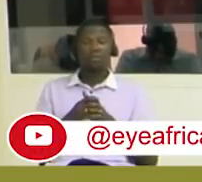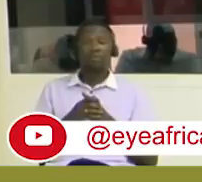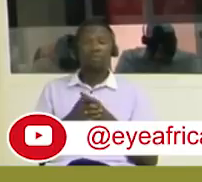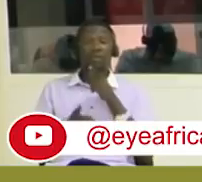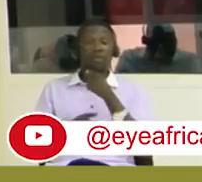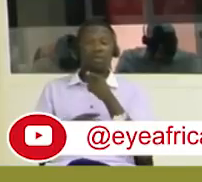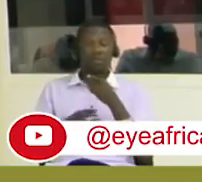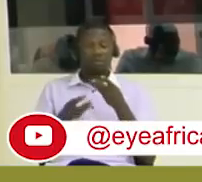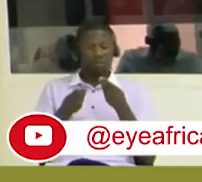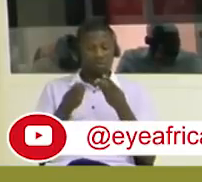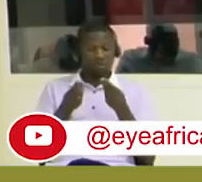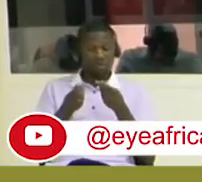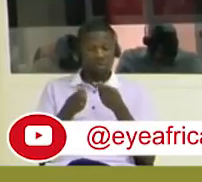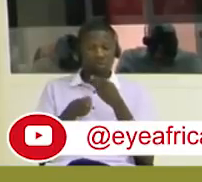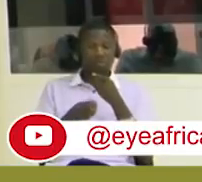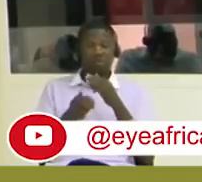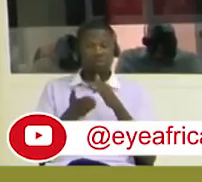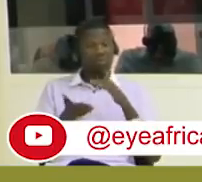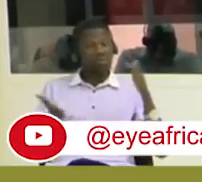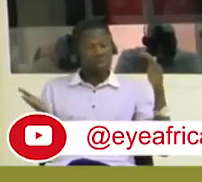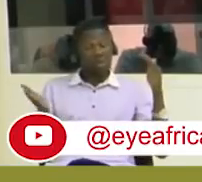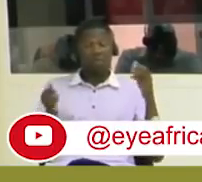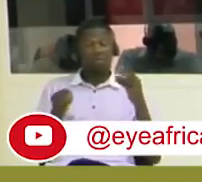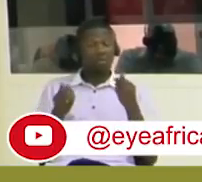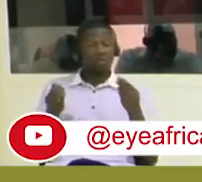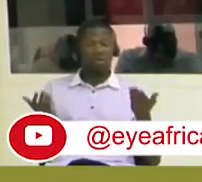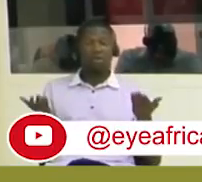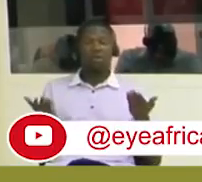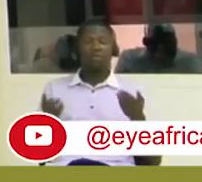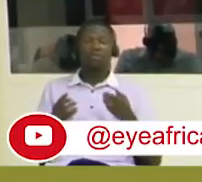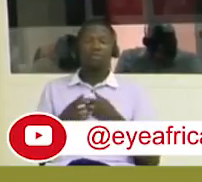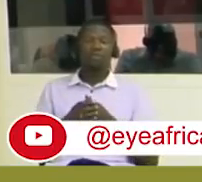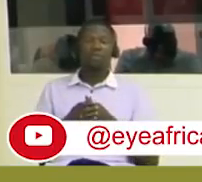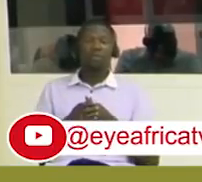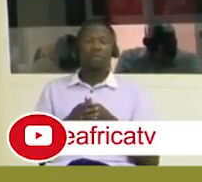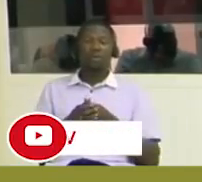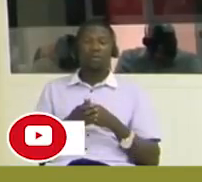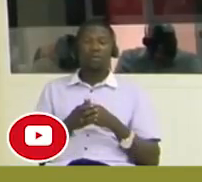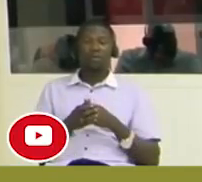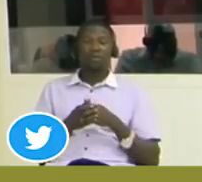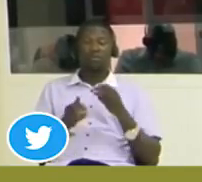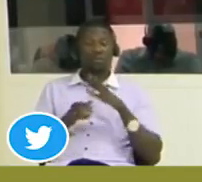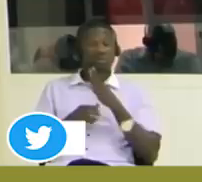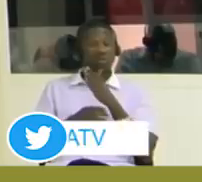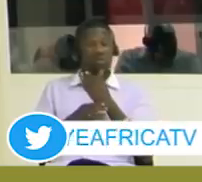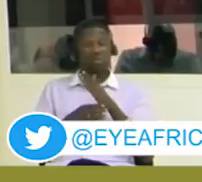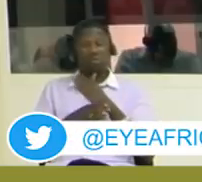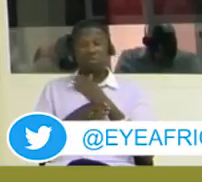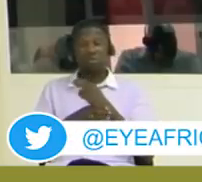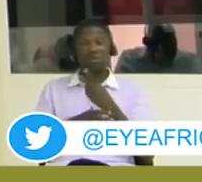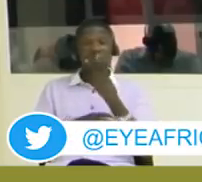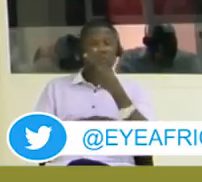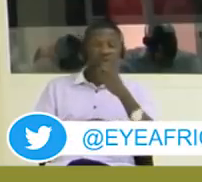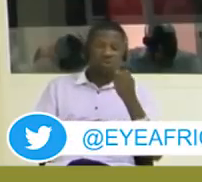This money being a large amount, I think it must have been somewhere between